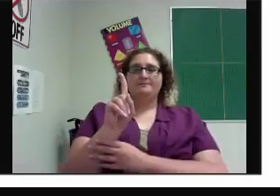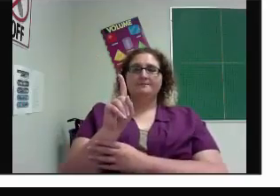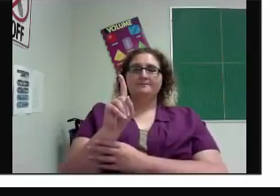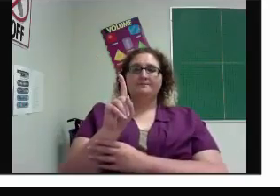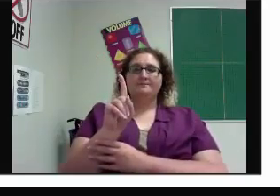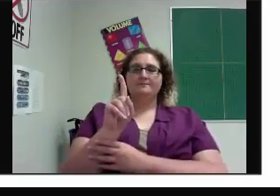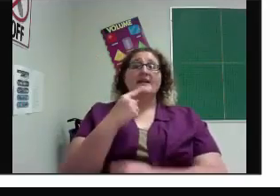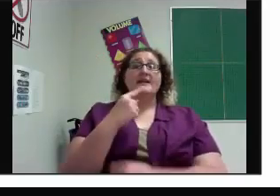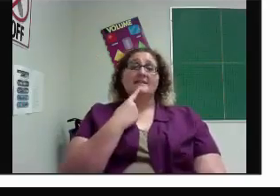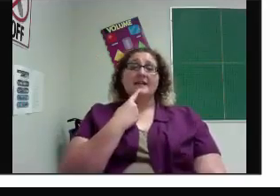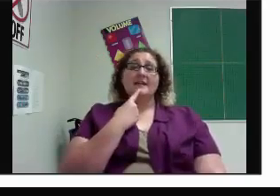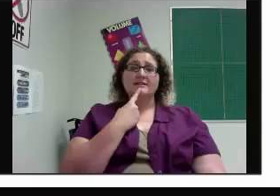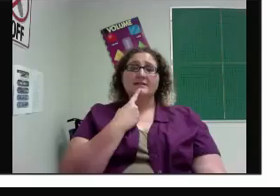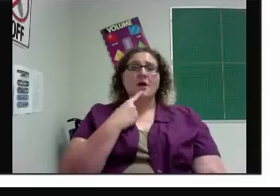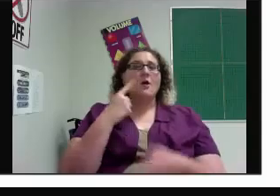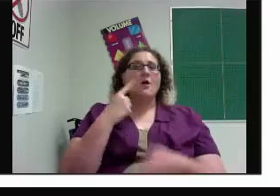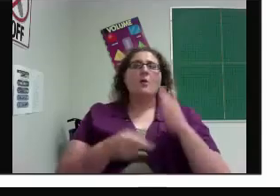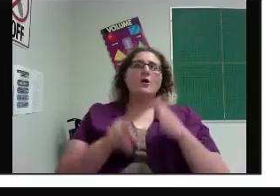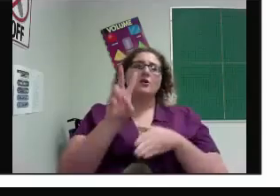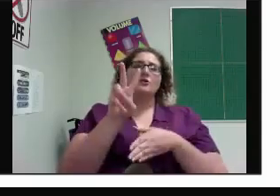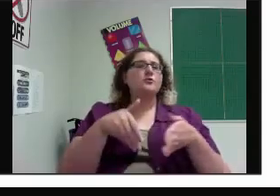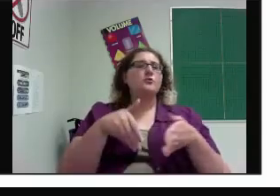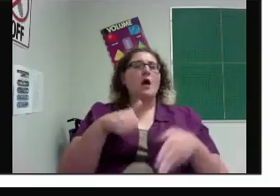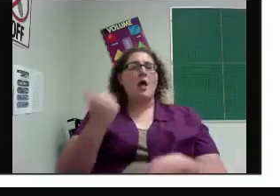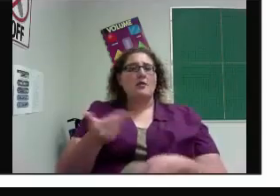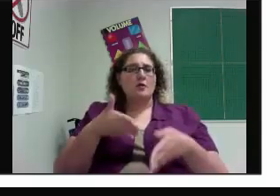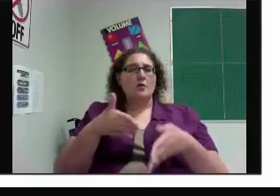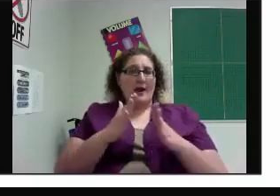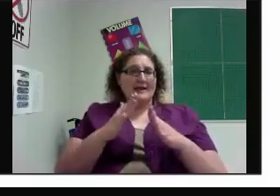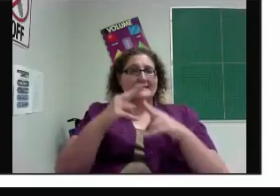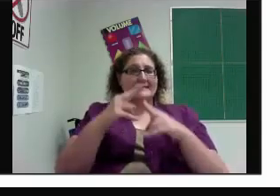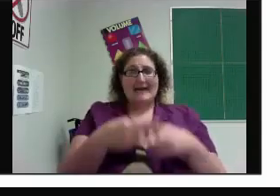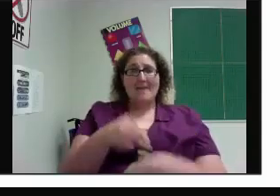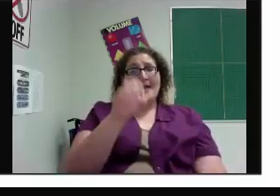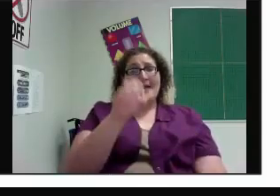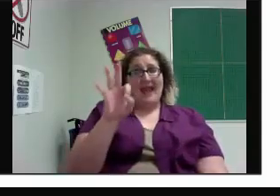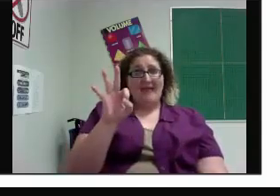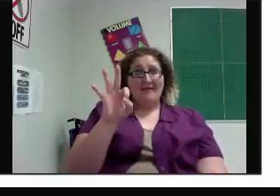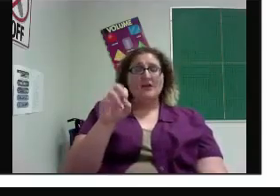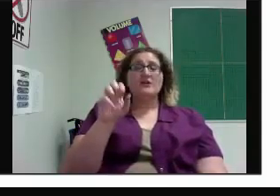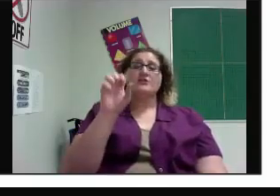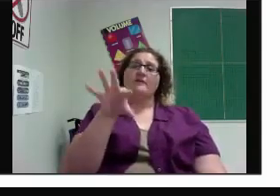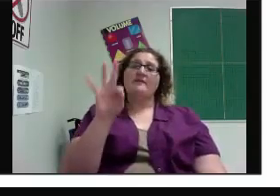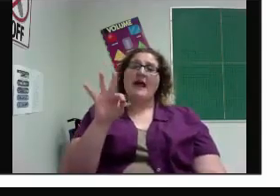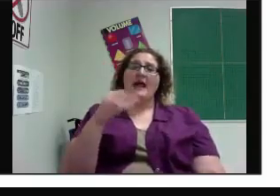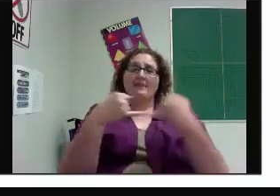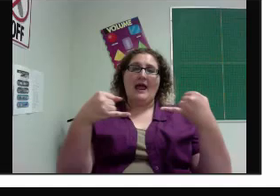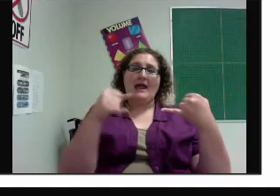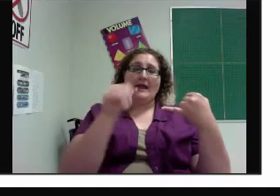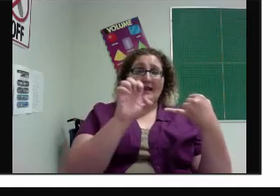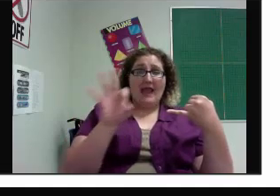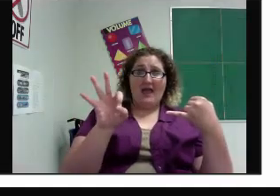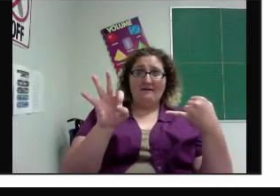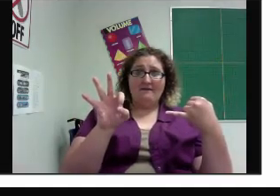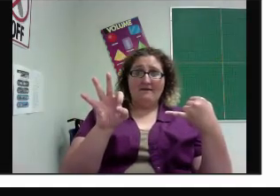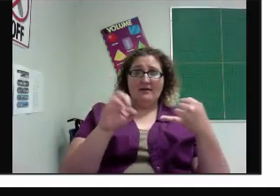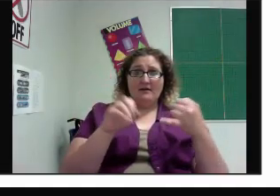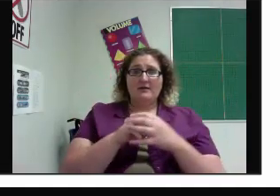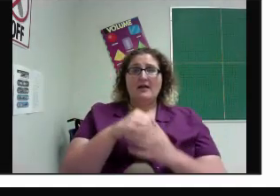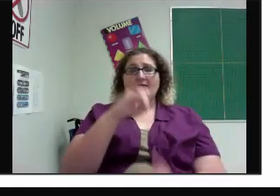Example 1. It says, what are two other ways to name EF? So we need to find line